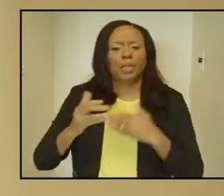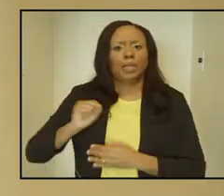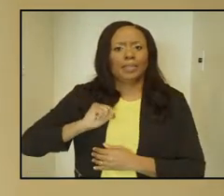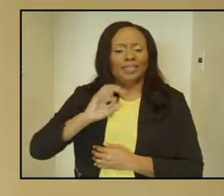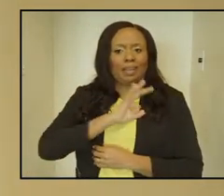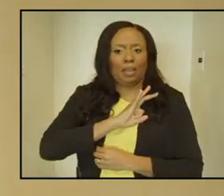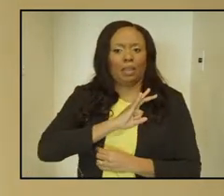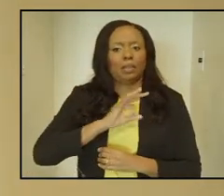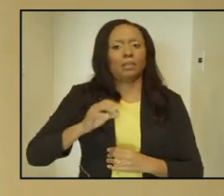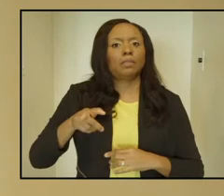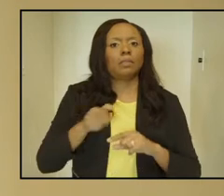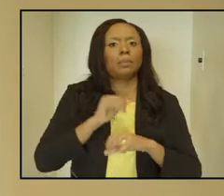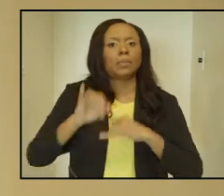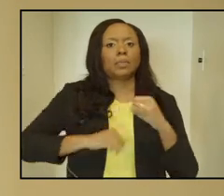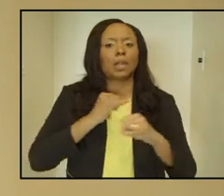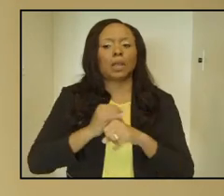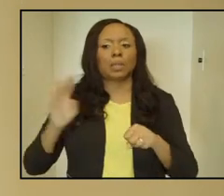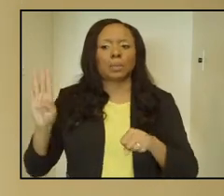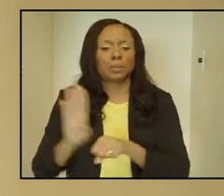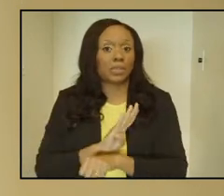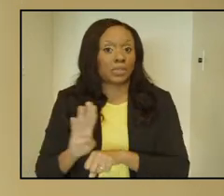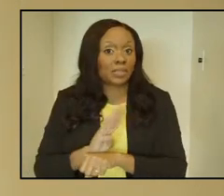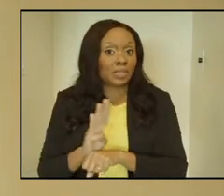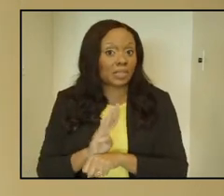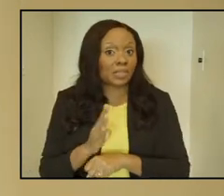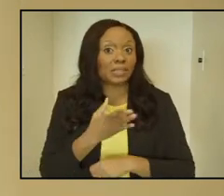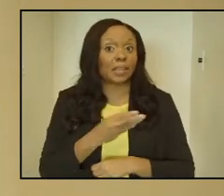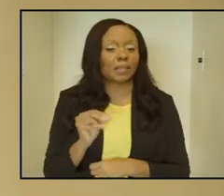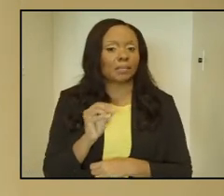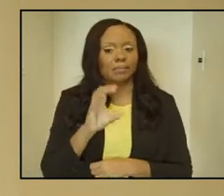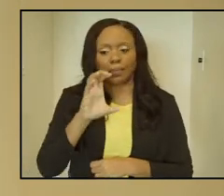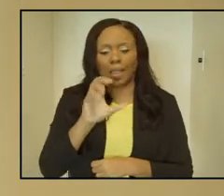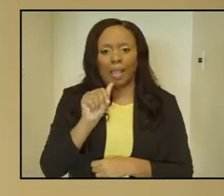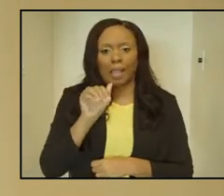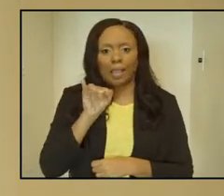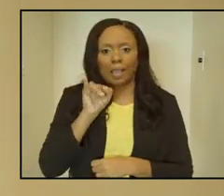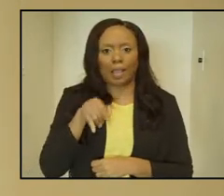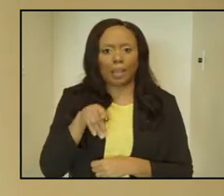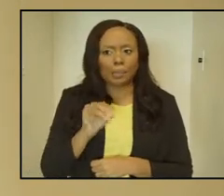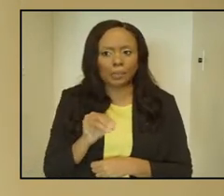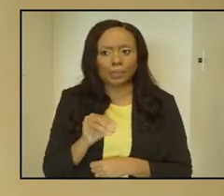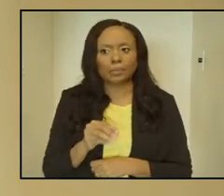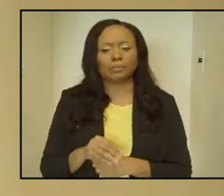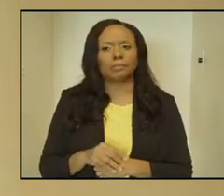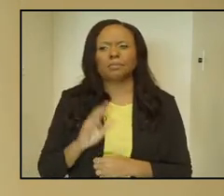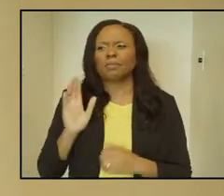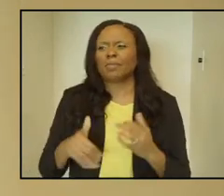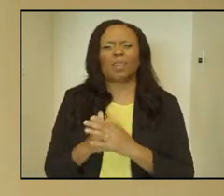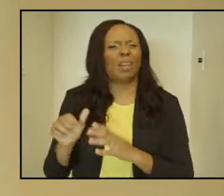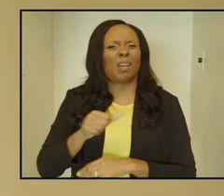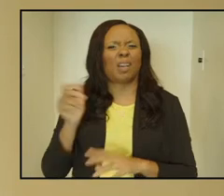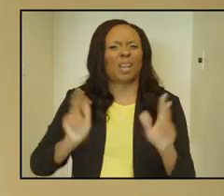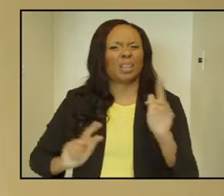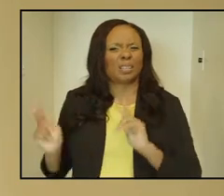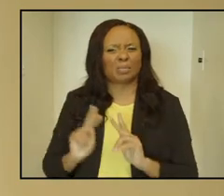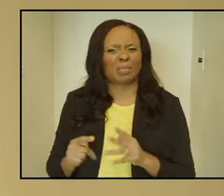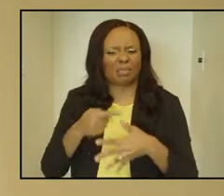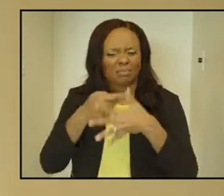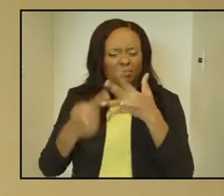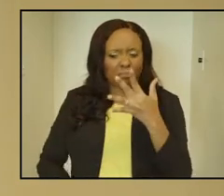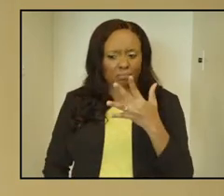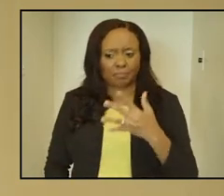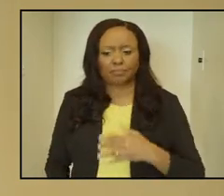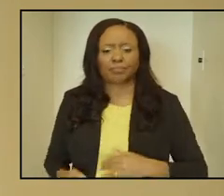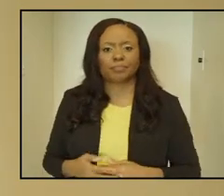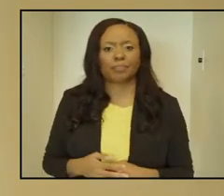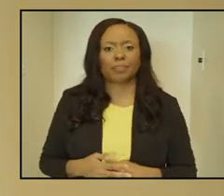of International Business and Industry, CAIPO and MIST, along with all other supporting committees and personnel. To the EY